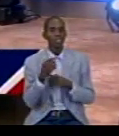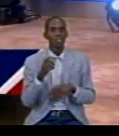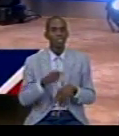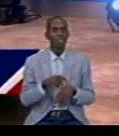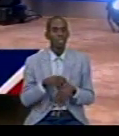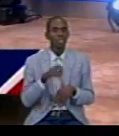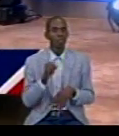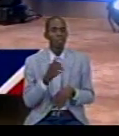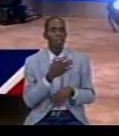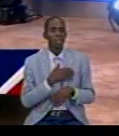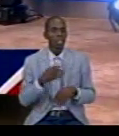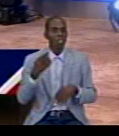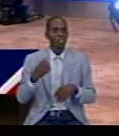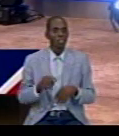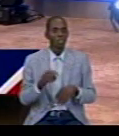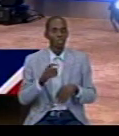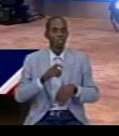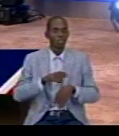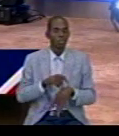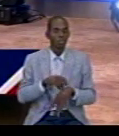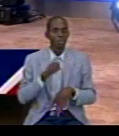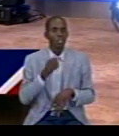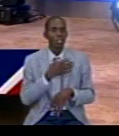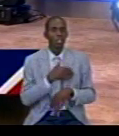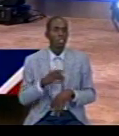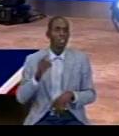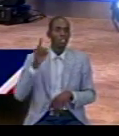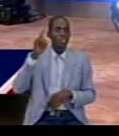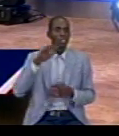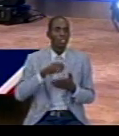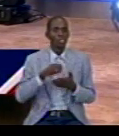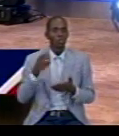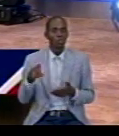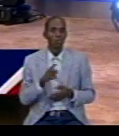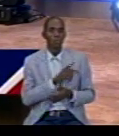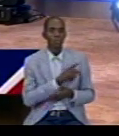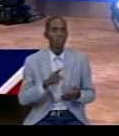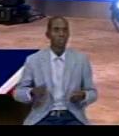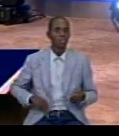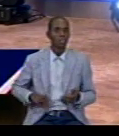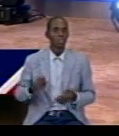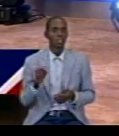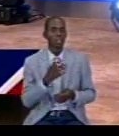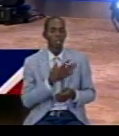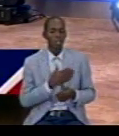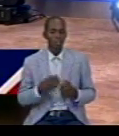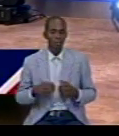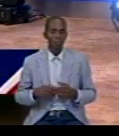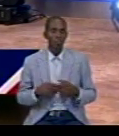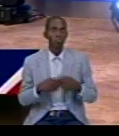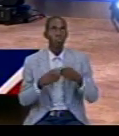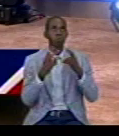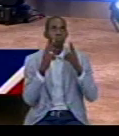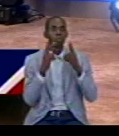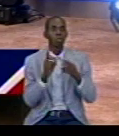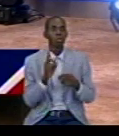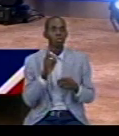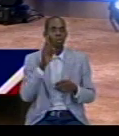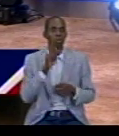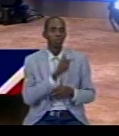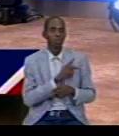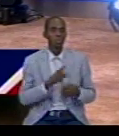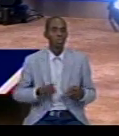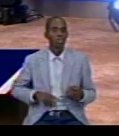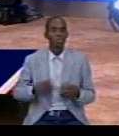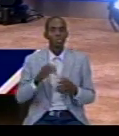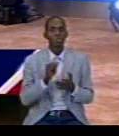the seasons, and he removeth kings and setteth up kings. That is,